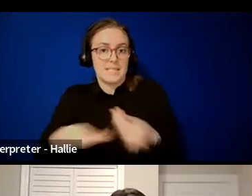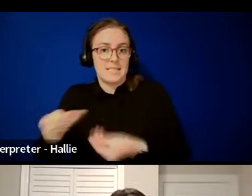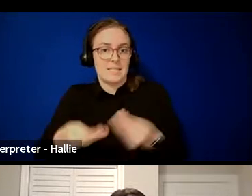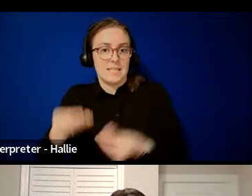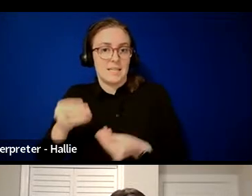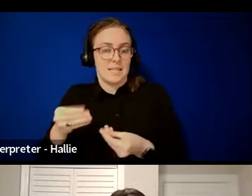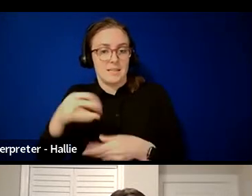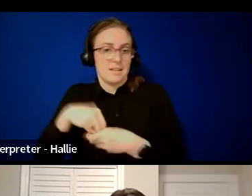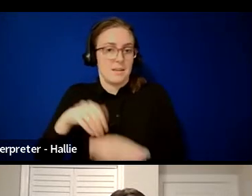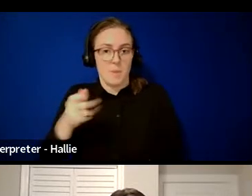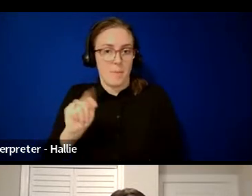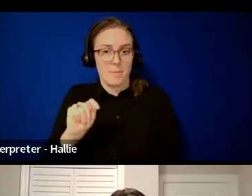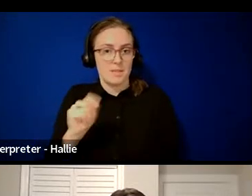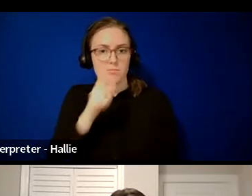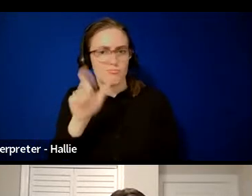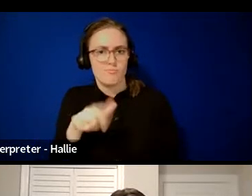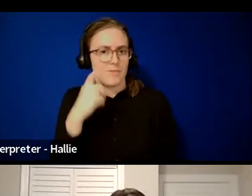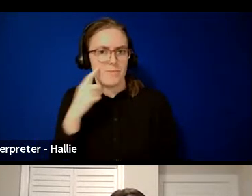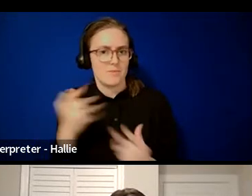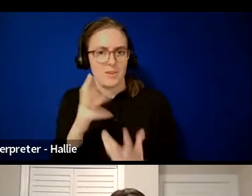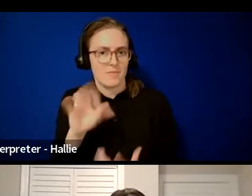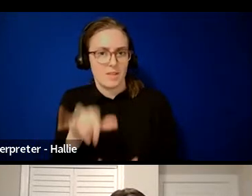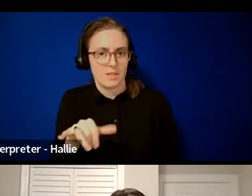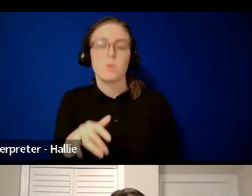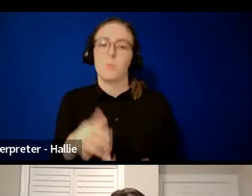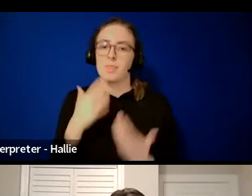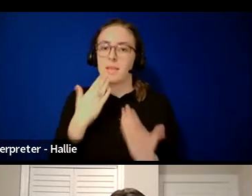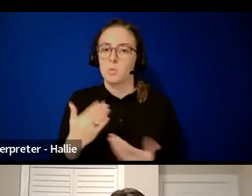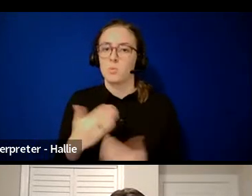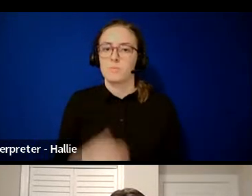you. Thank you, Commissioner.